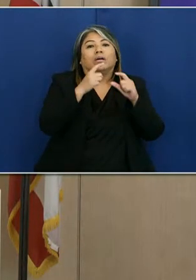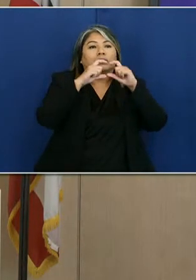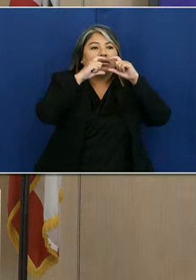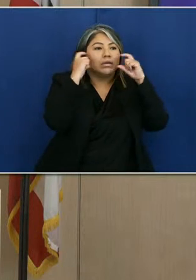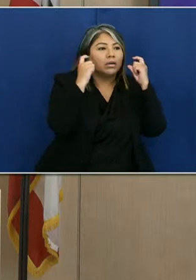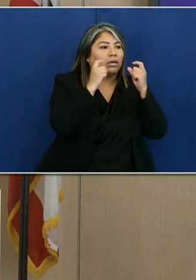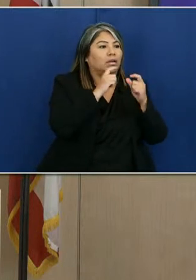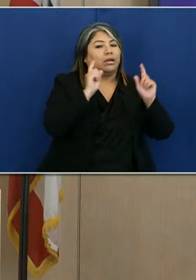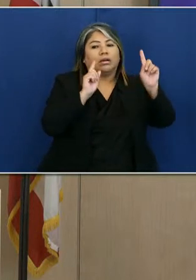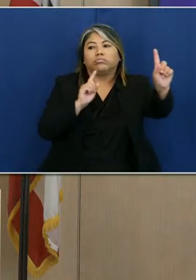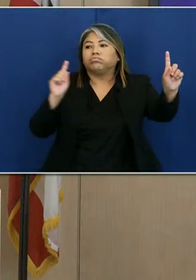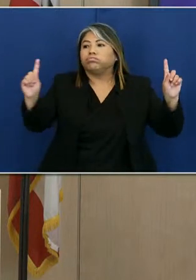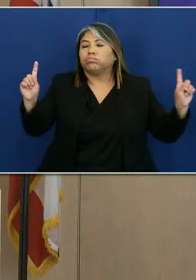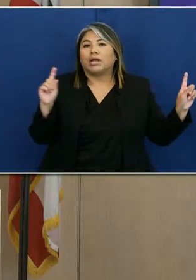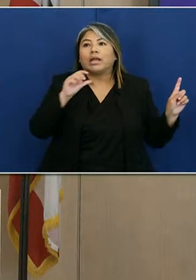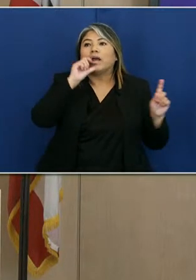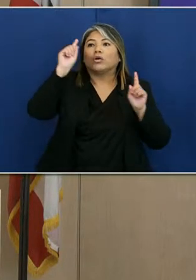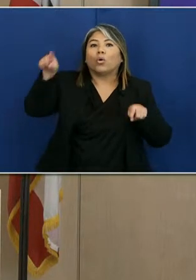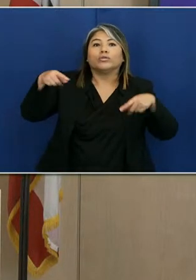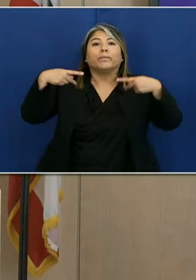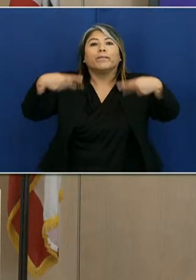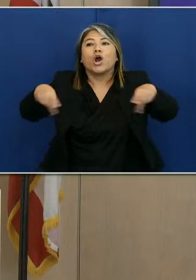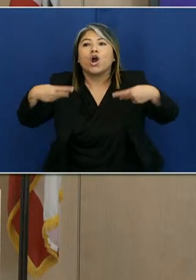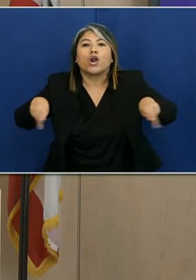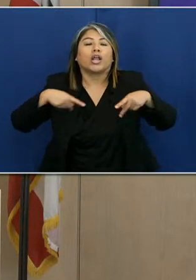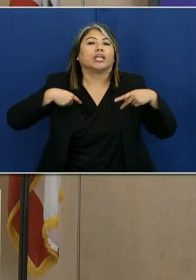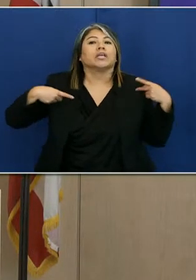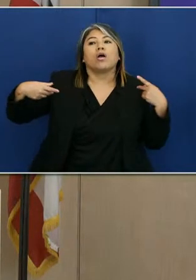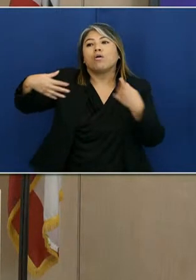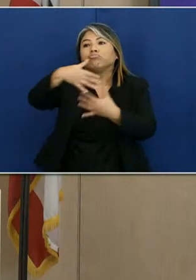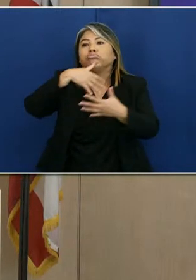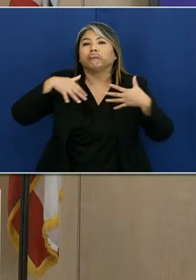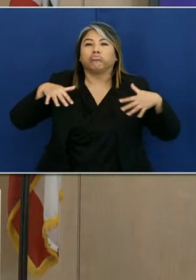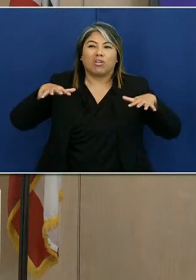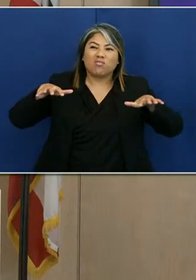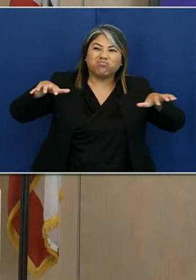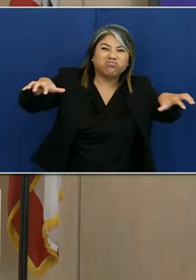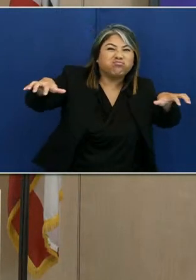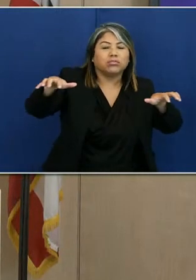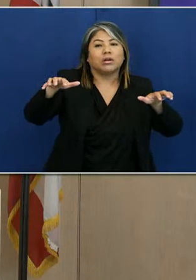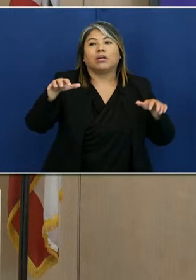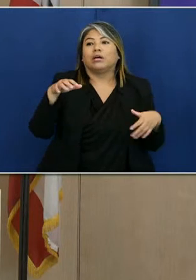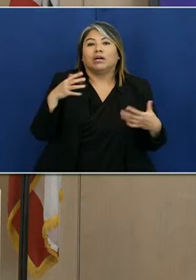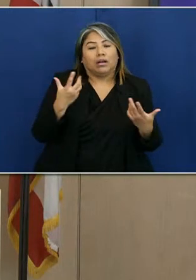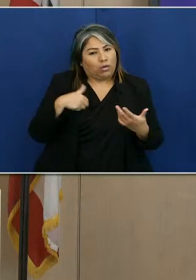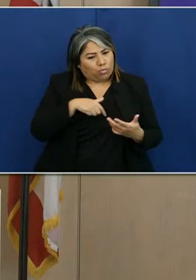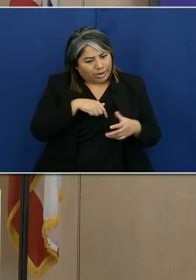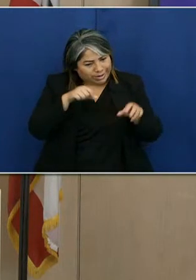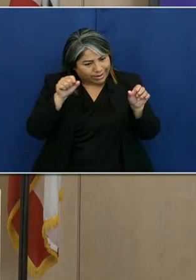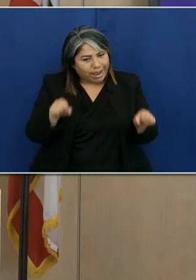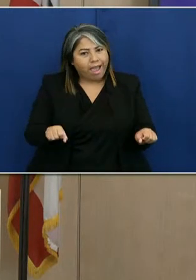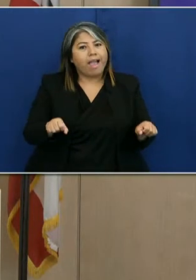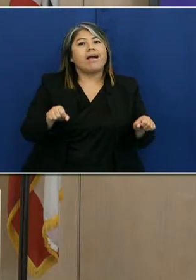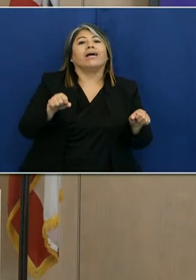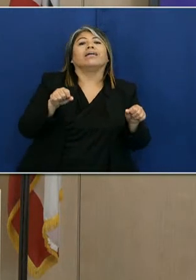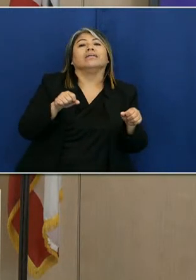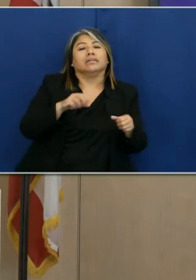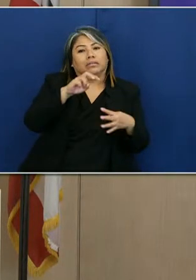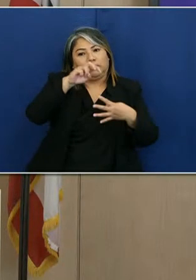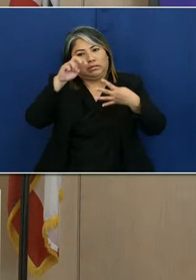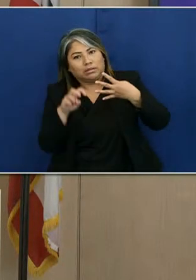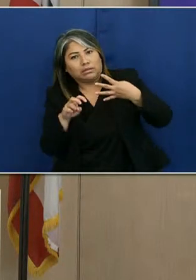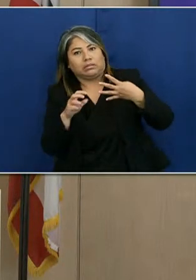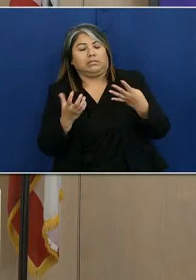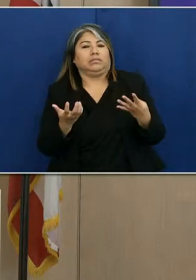distancing, and not going to parties, large crowds, or large gatherings, we can turn the tide